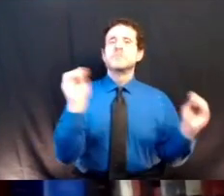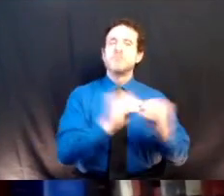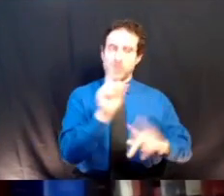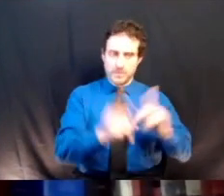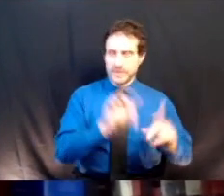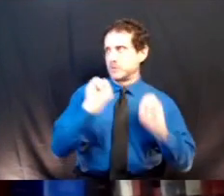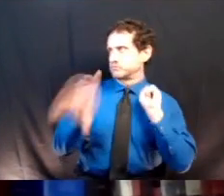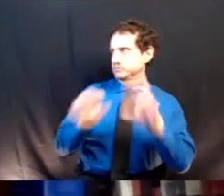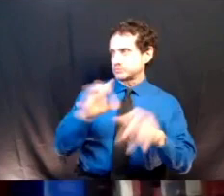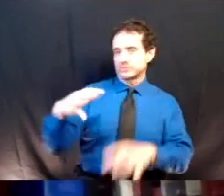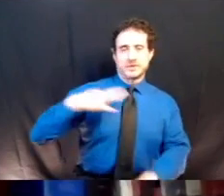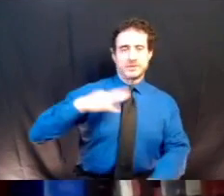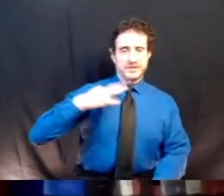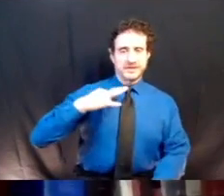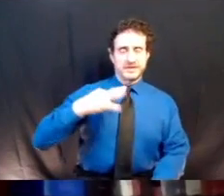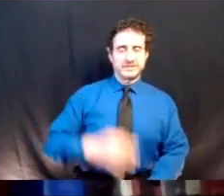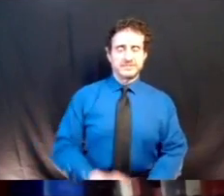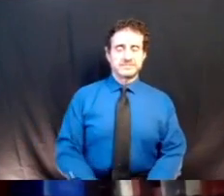Recession.